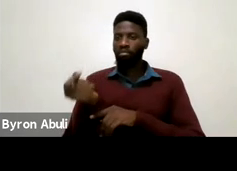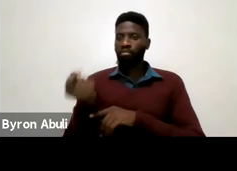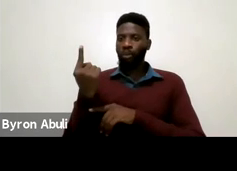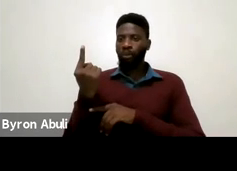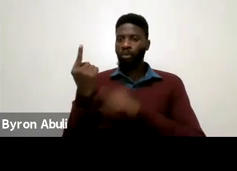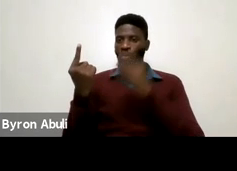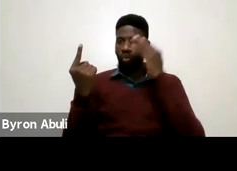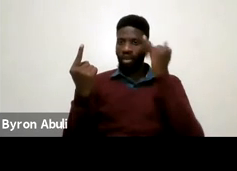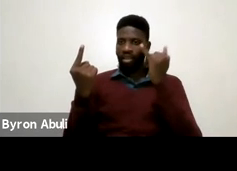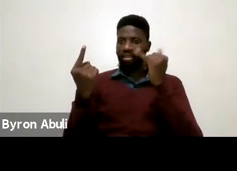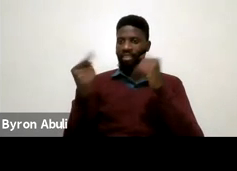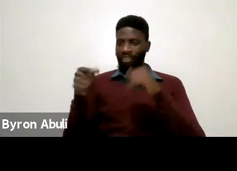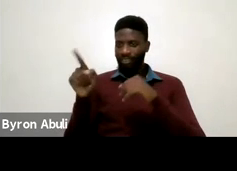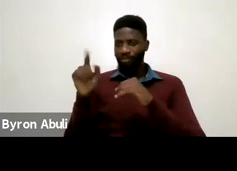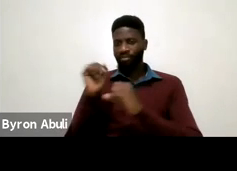that you see